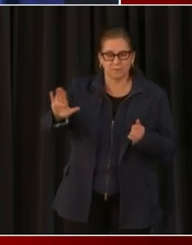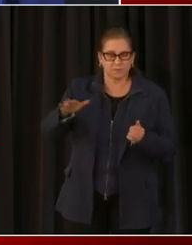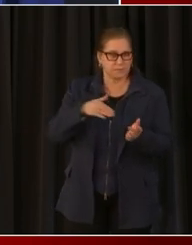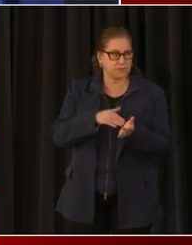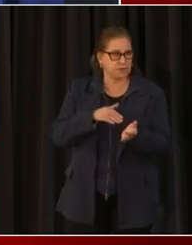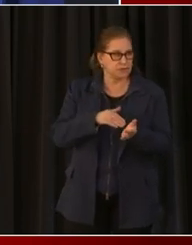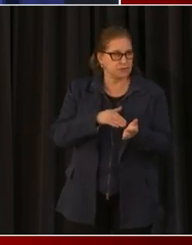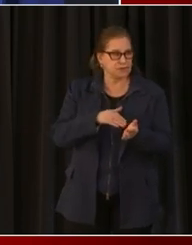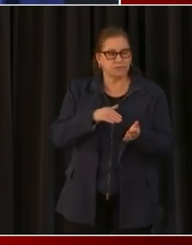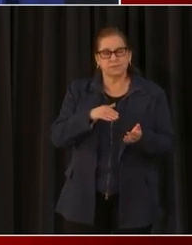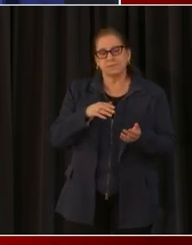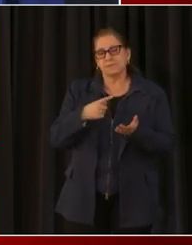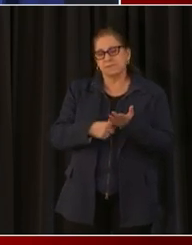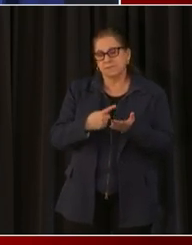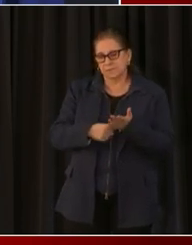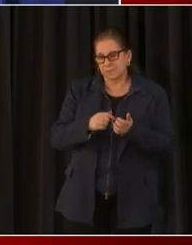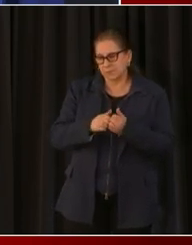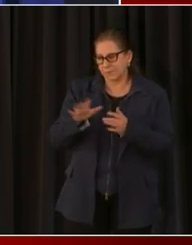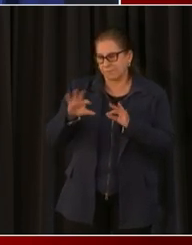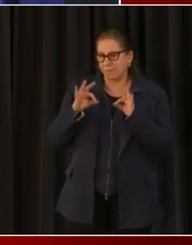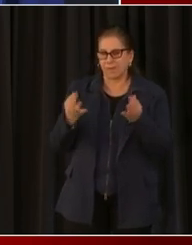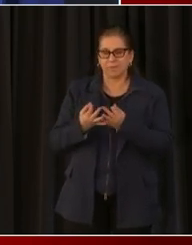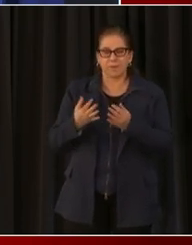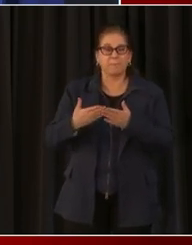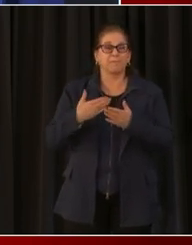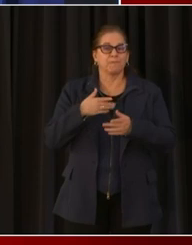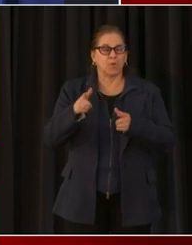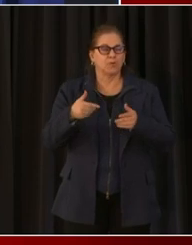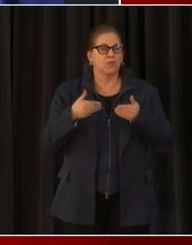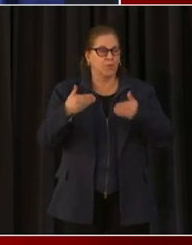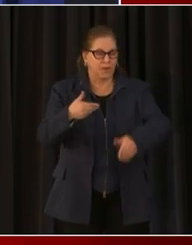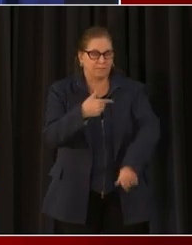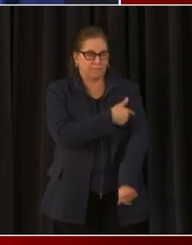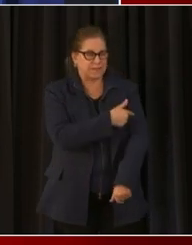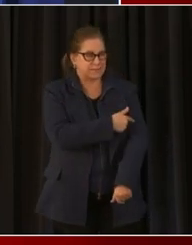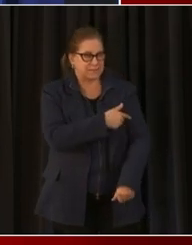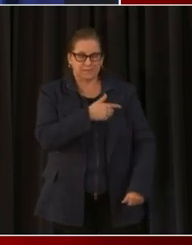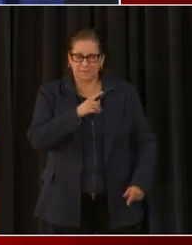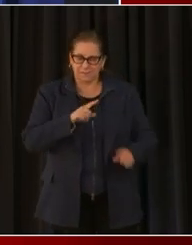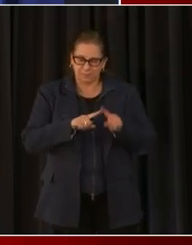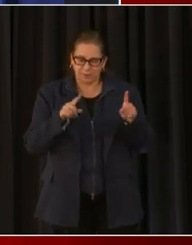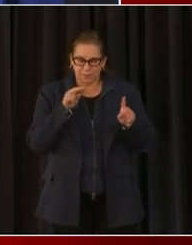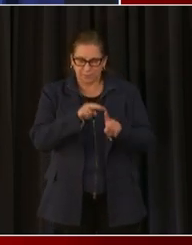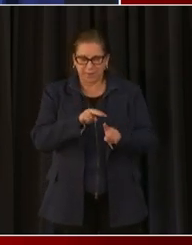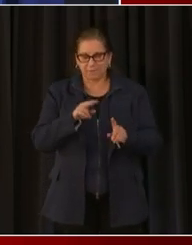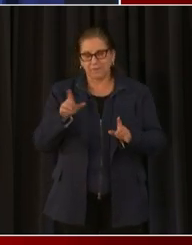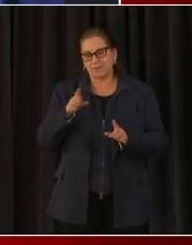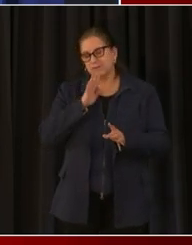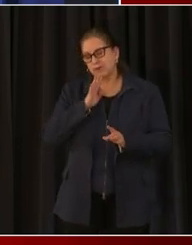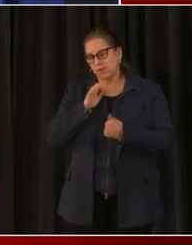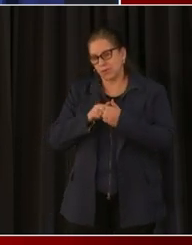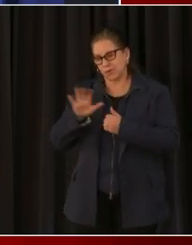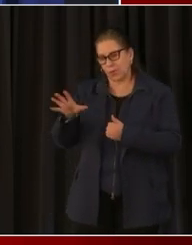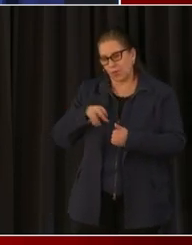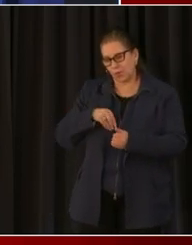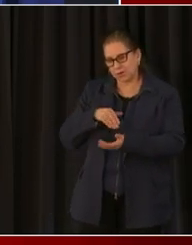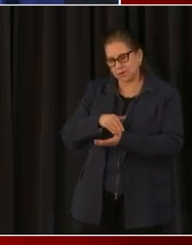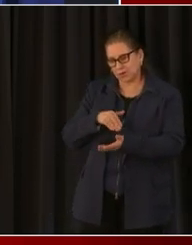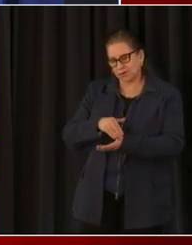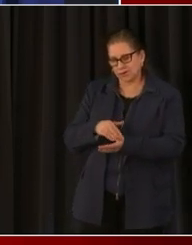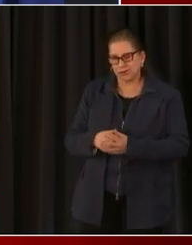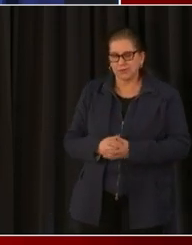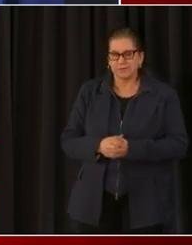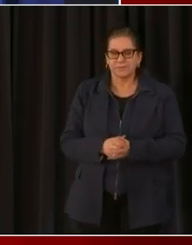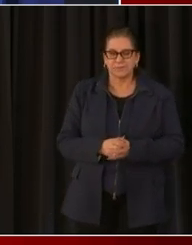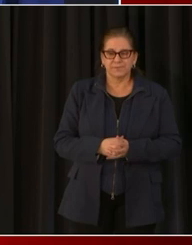your family around vaccination. So that's why we've been very permissive in terms of it as a medical condition